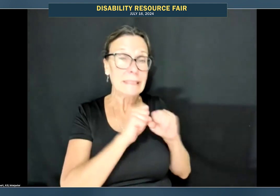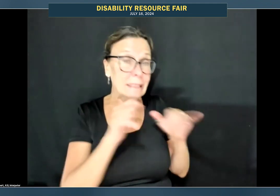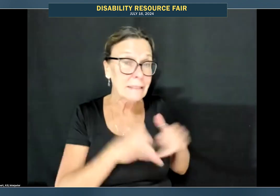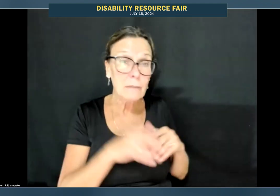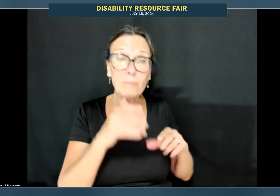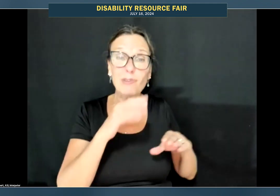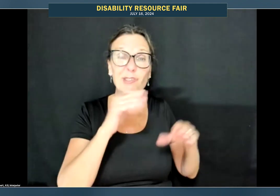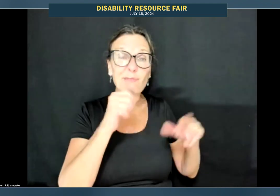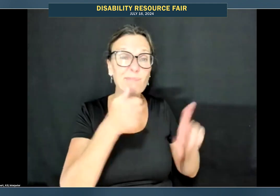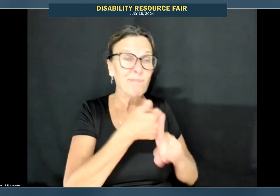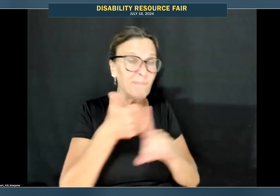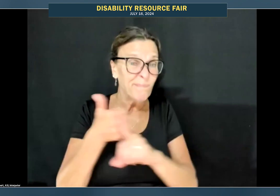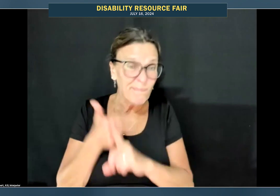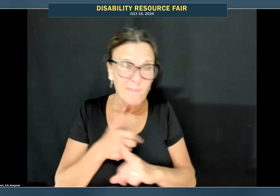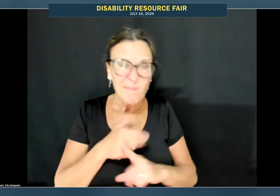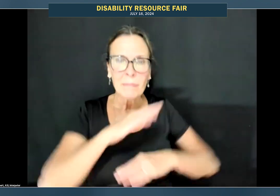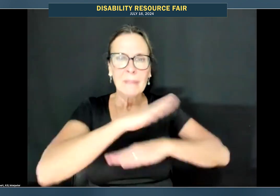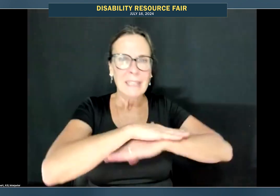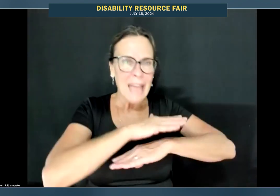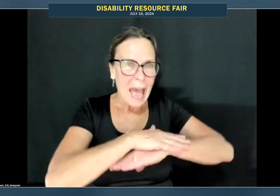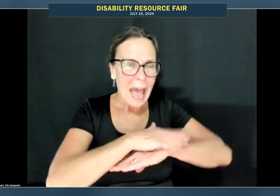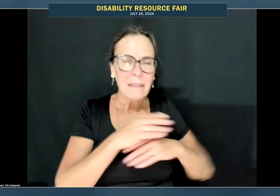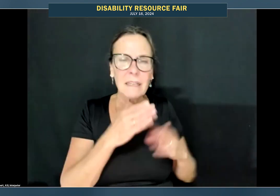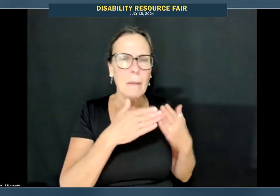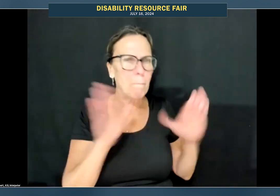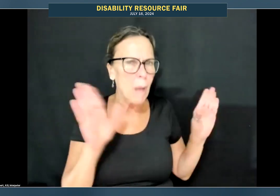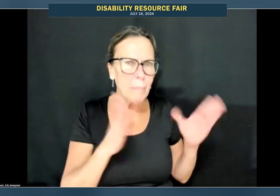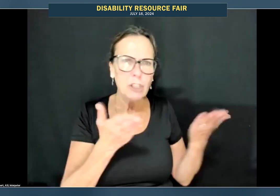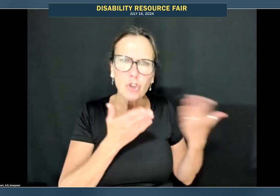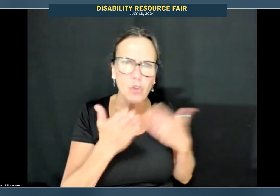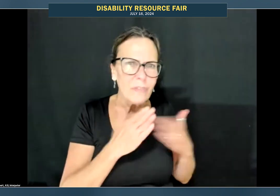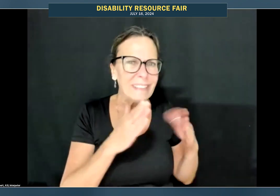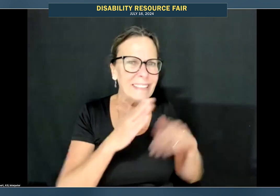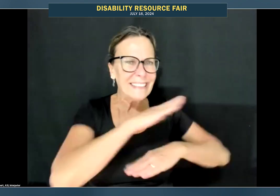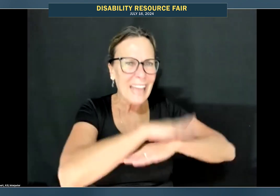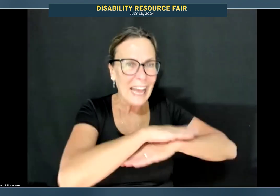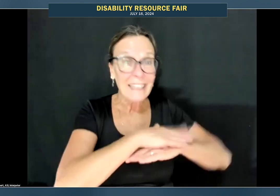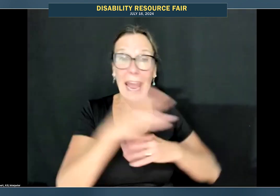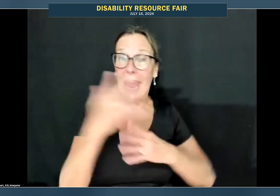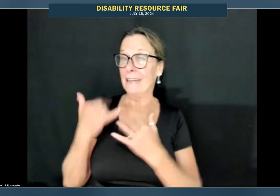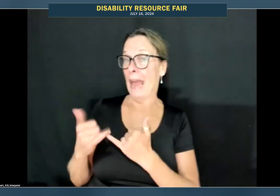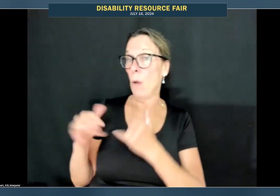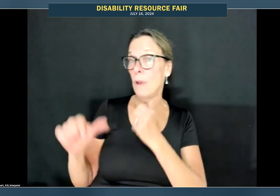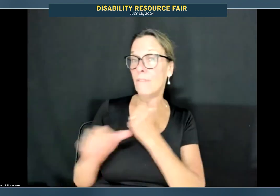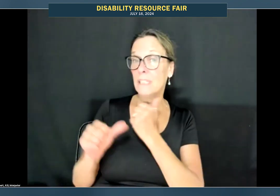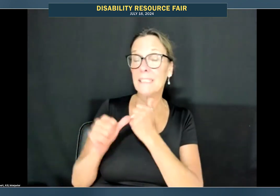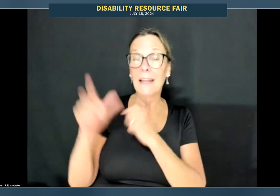public service desks. And I'm very proud to say we now also have an assistive listening system